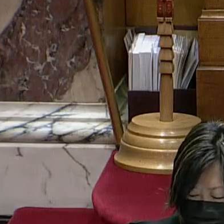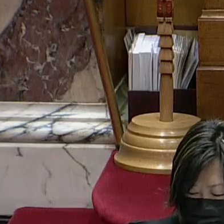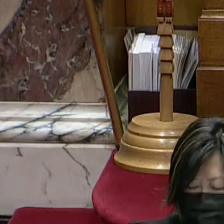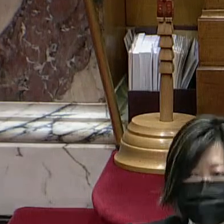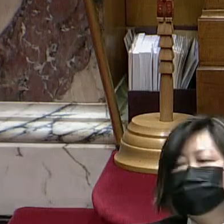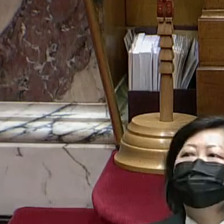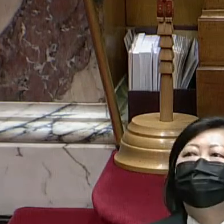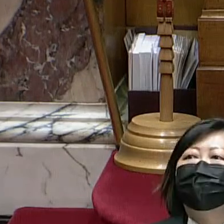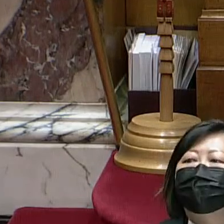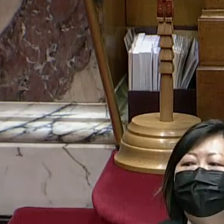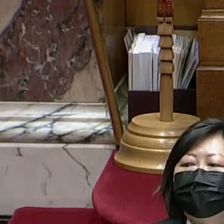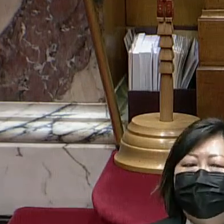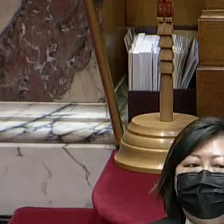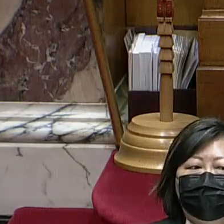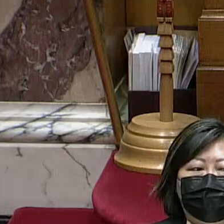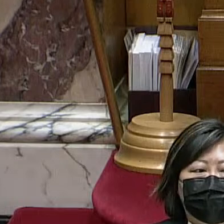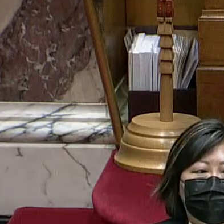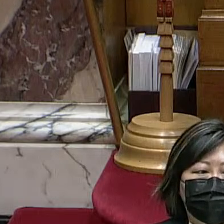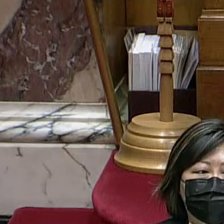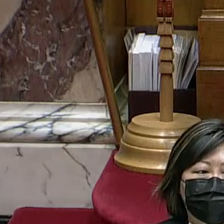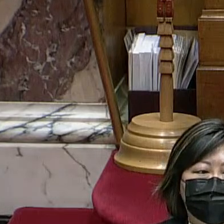Act, Bill 12.